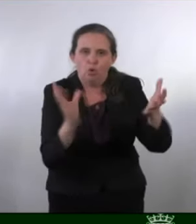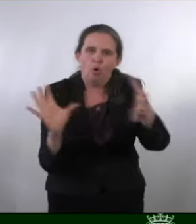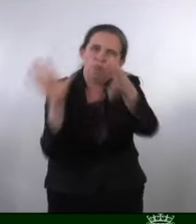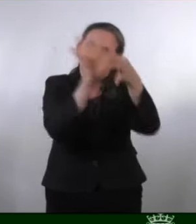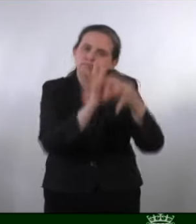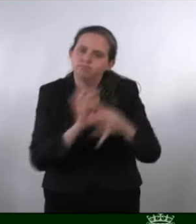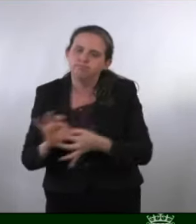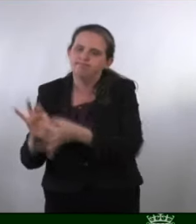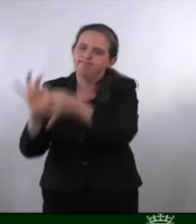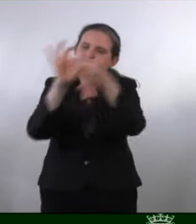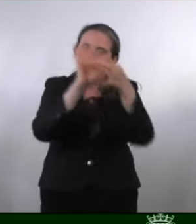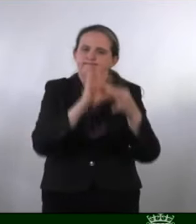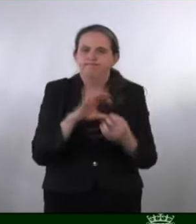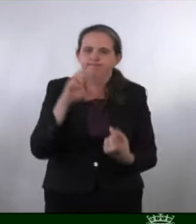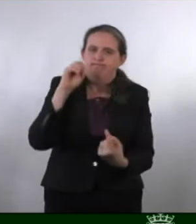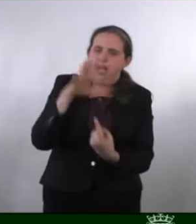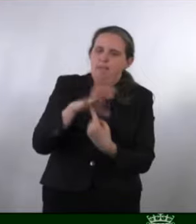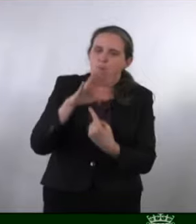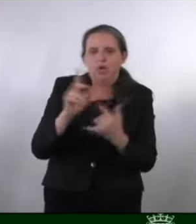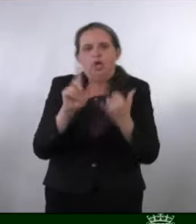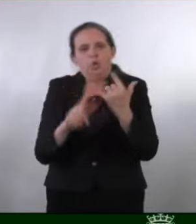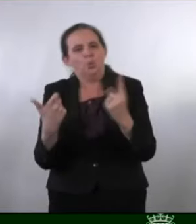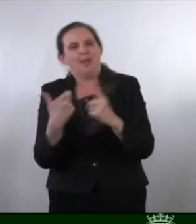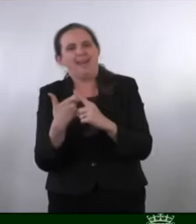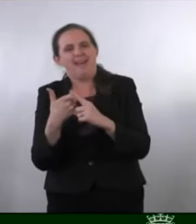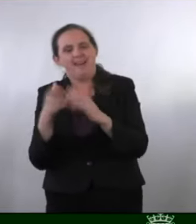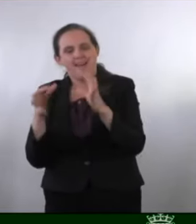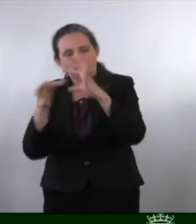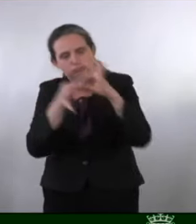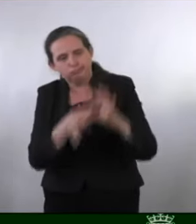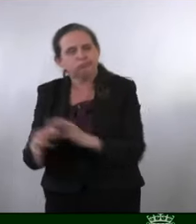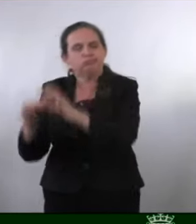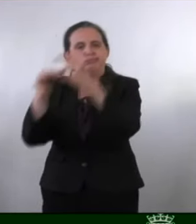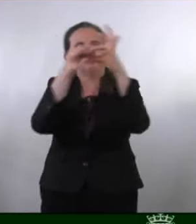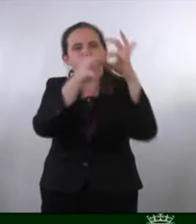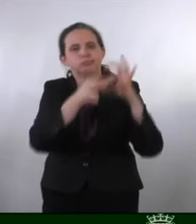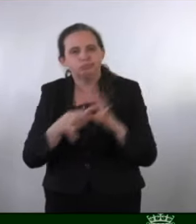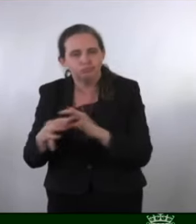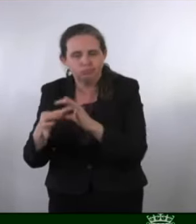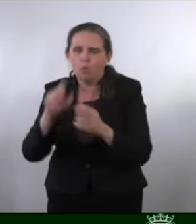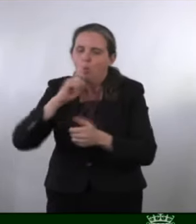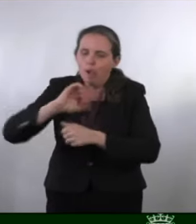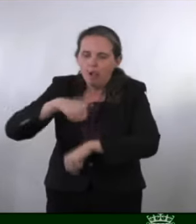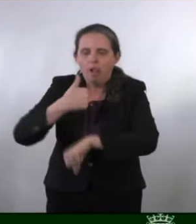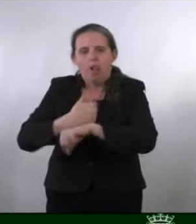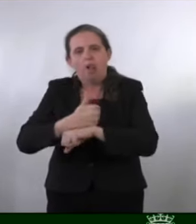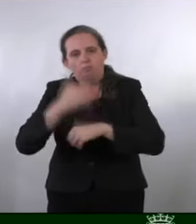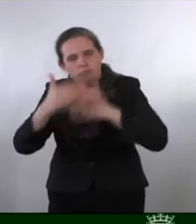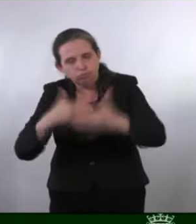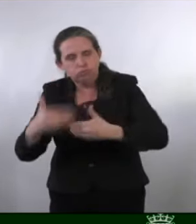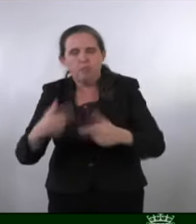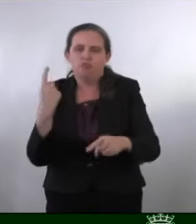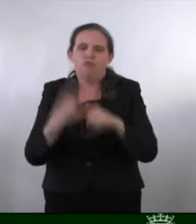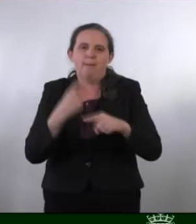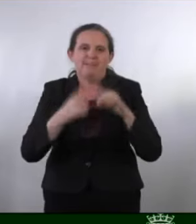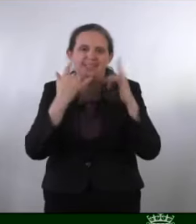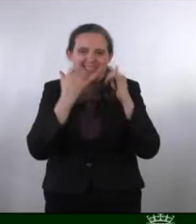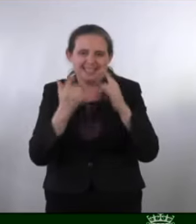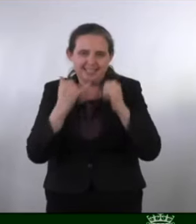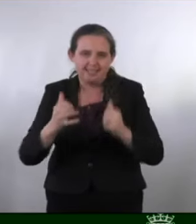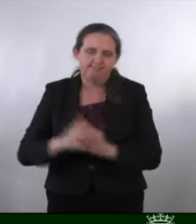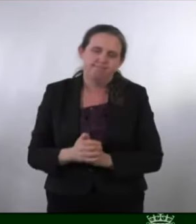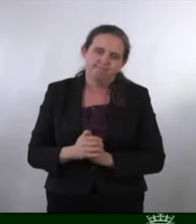as they should and will, from these advances in rapid testing. But clearly, the most